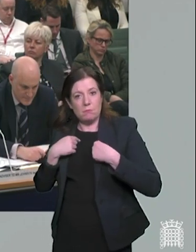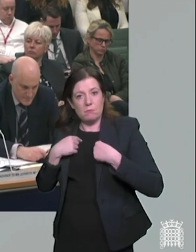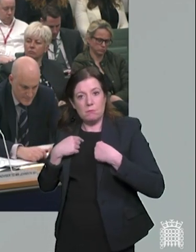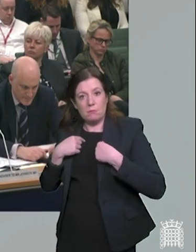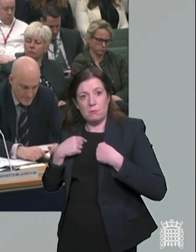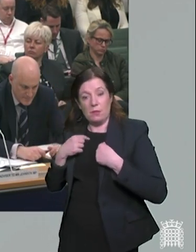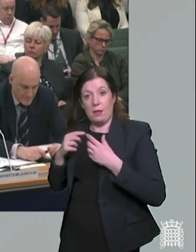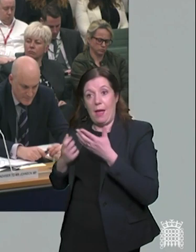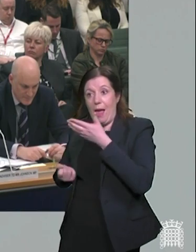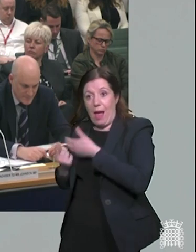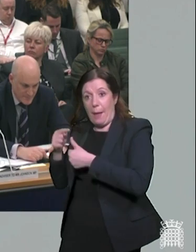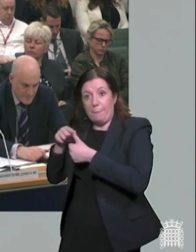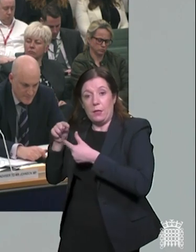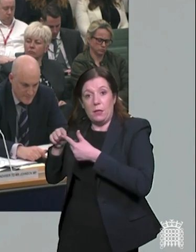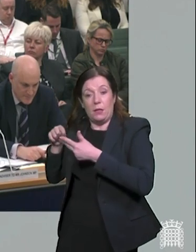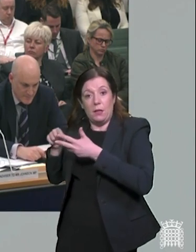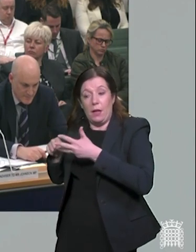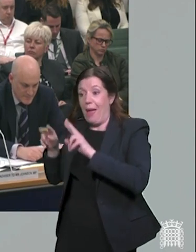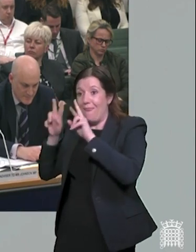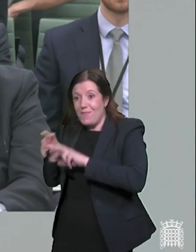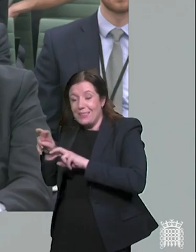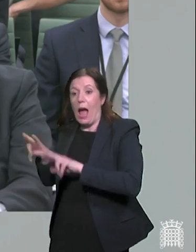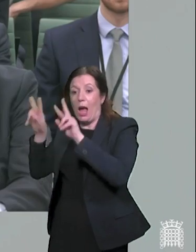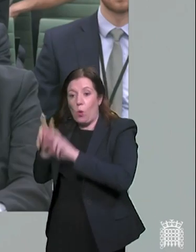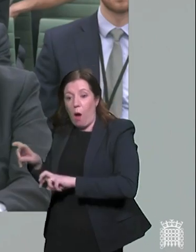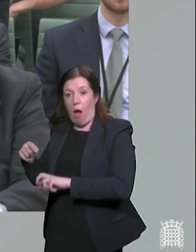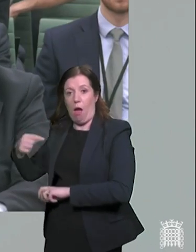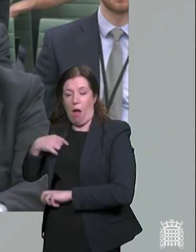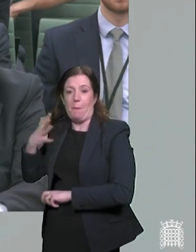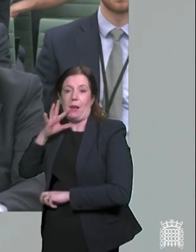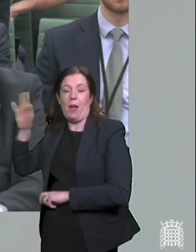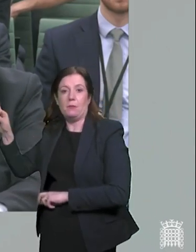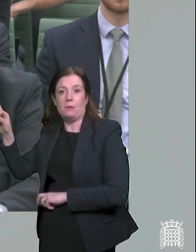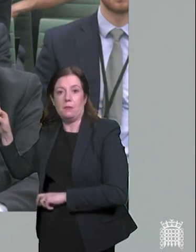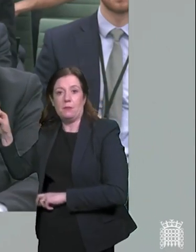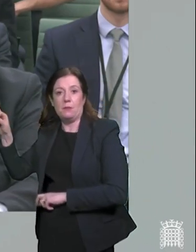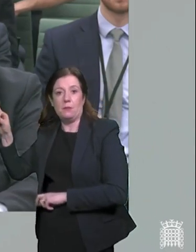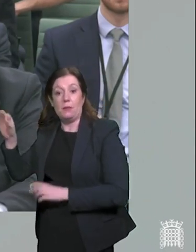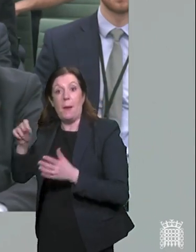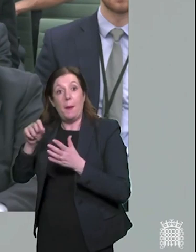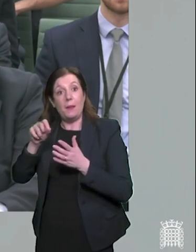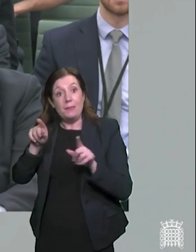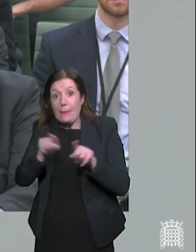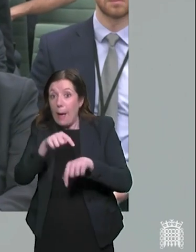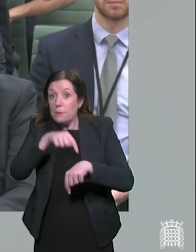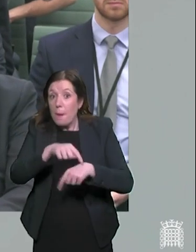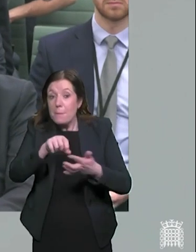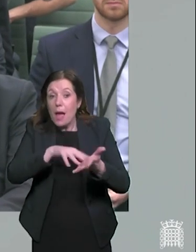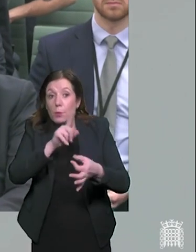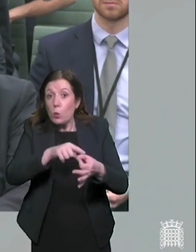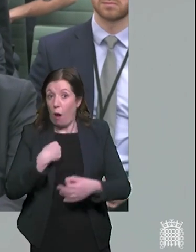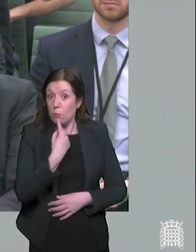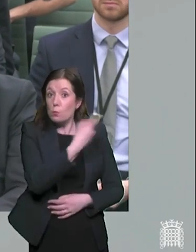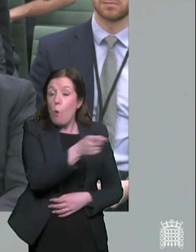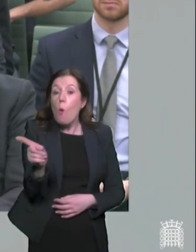in the context of the investigation, the inquiry that I have just launched, in which in the same PMQs I say I'm going